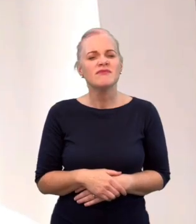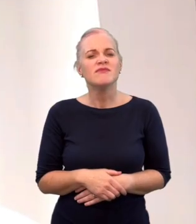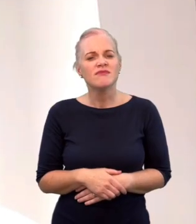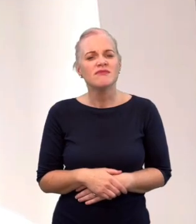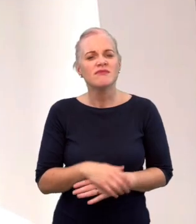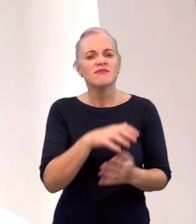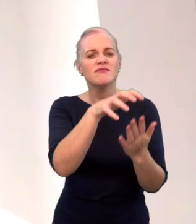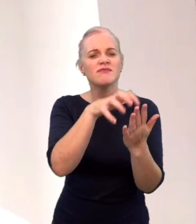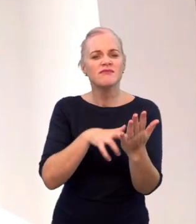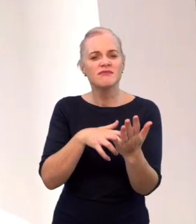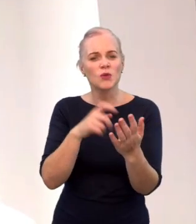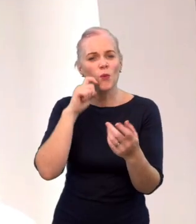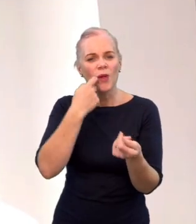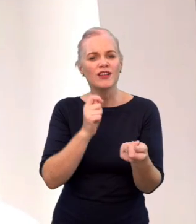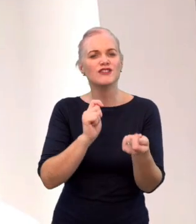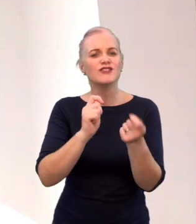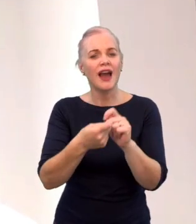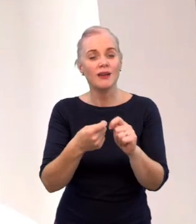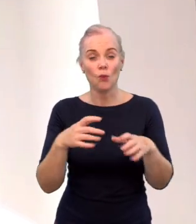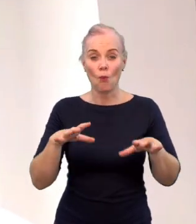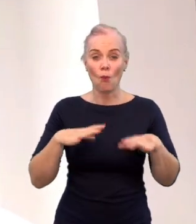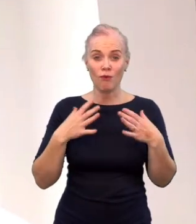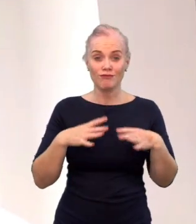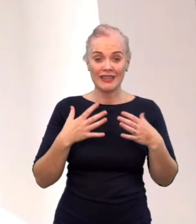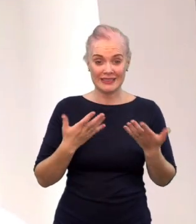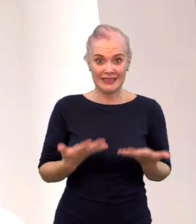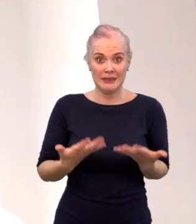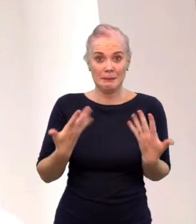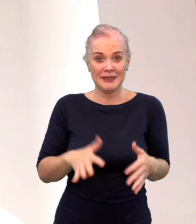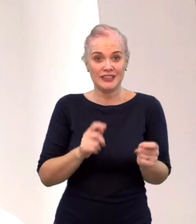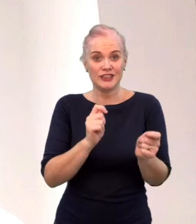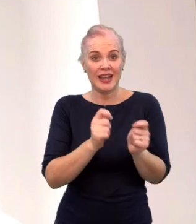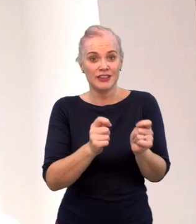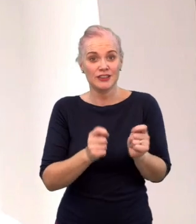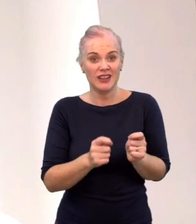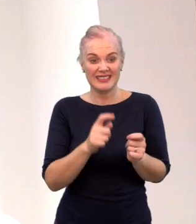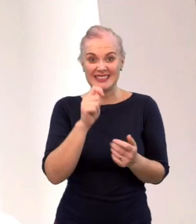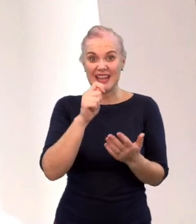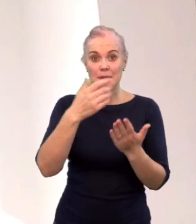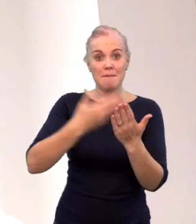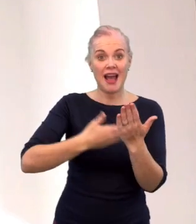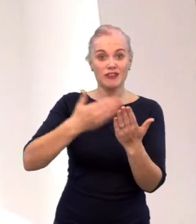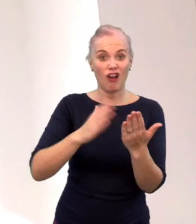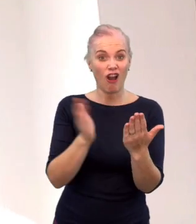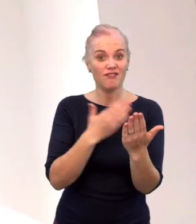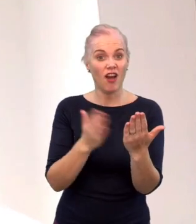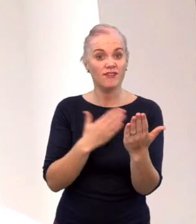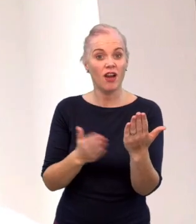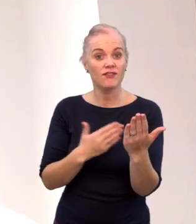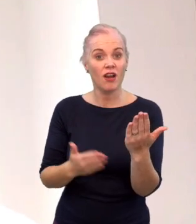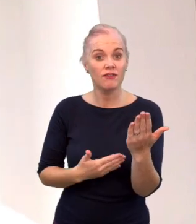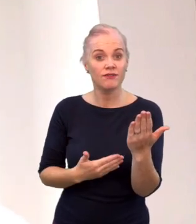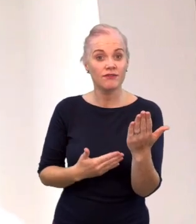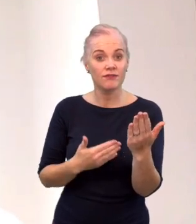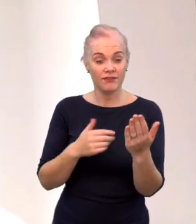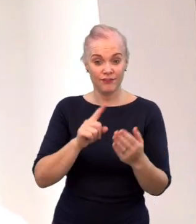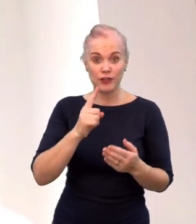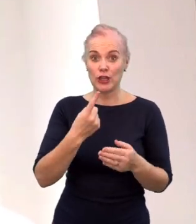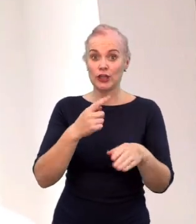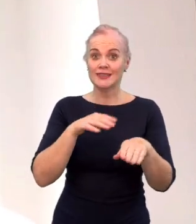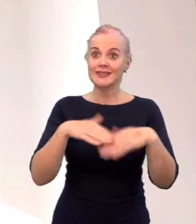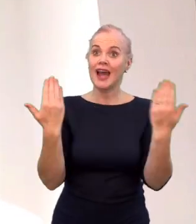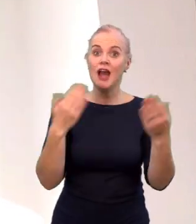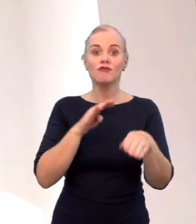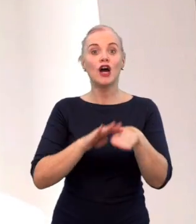Yeah, I think the text will change. I mean, it has already changed at this early stage. We've chopped about 10 pages off it, just